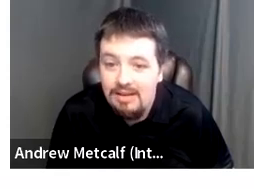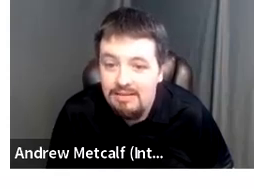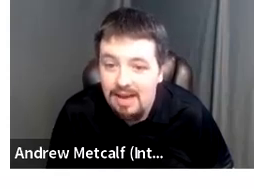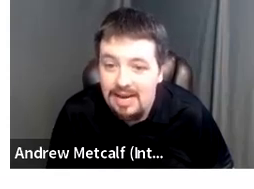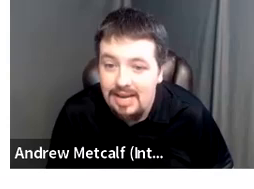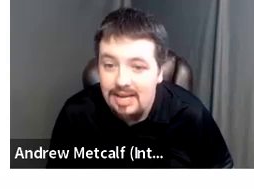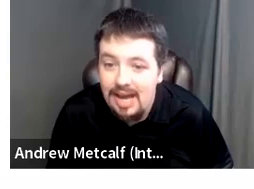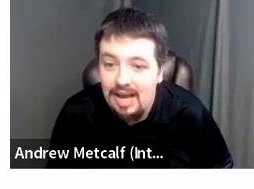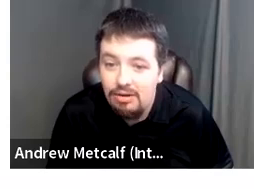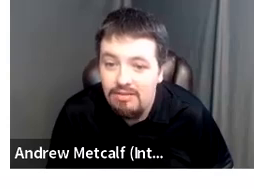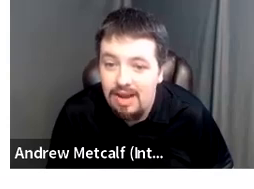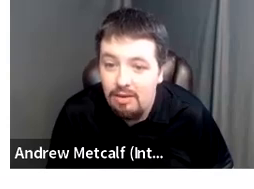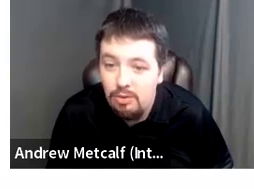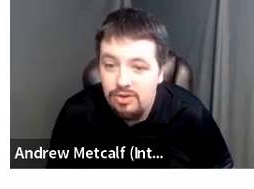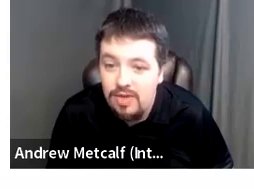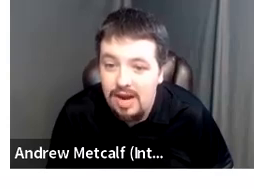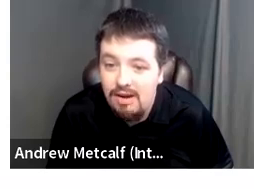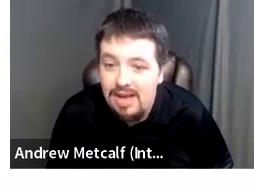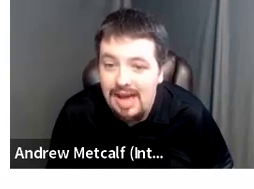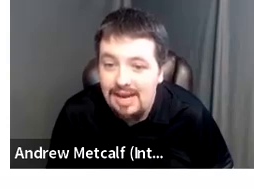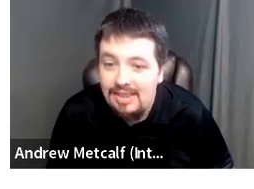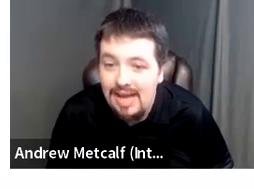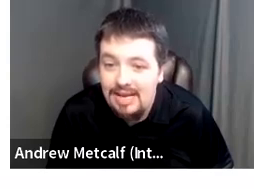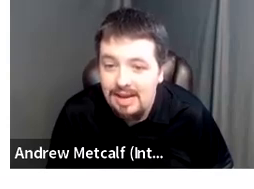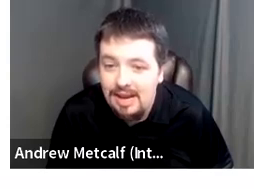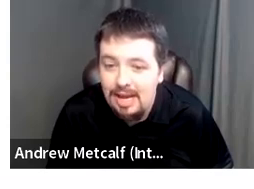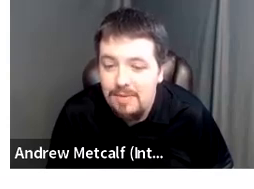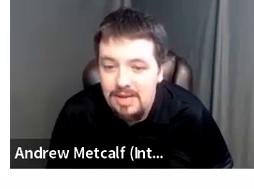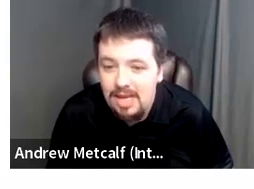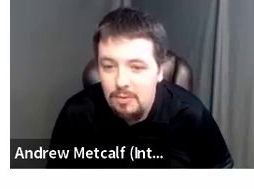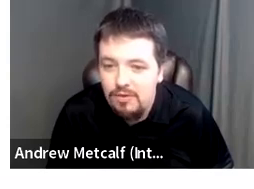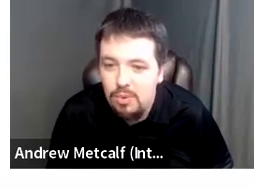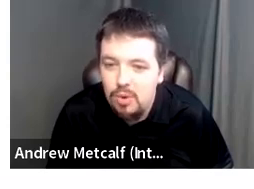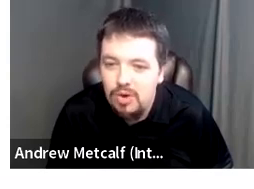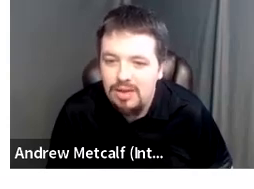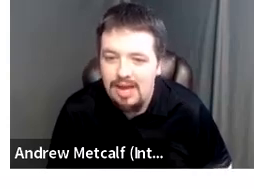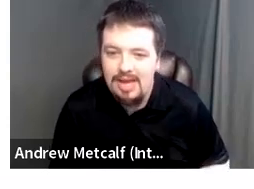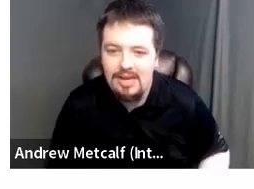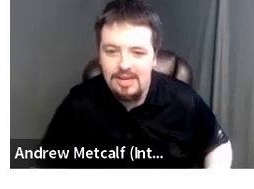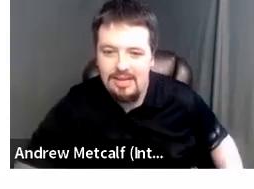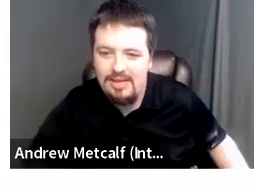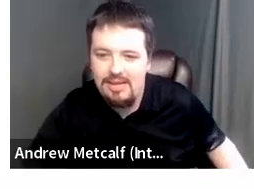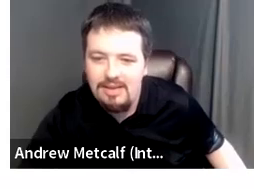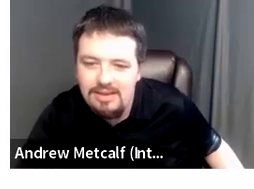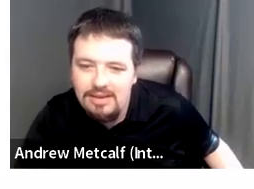had signing, and I learned sign language there. And at that time, it was more like